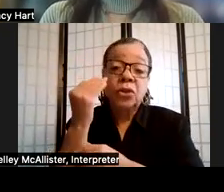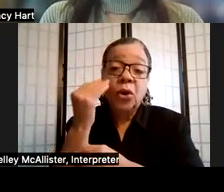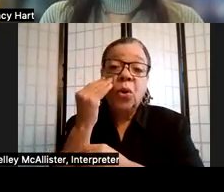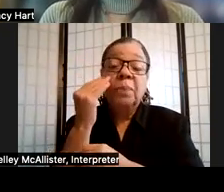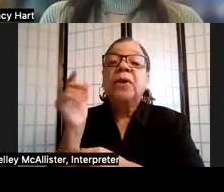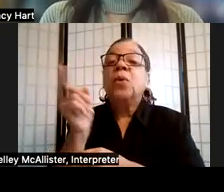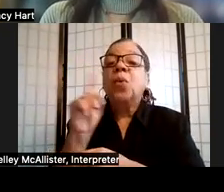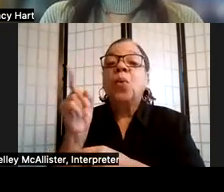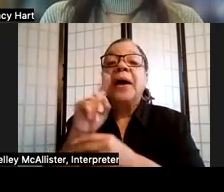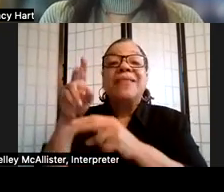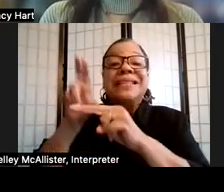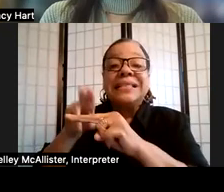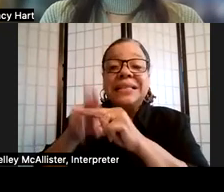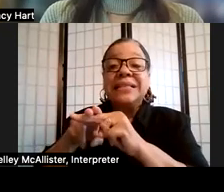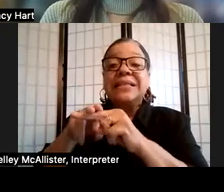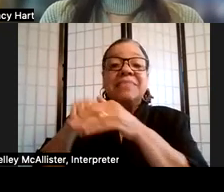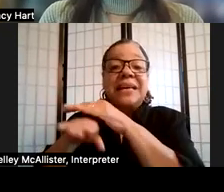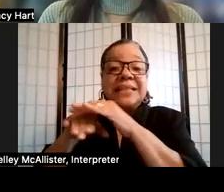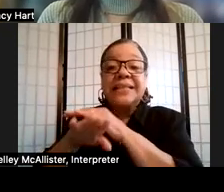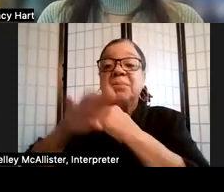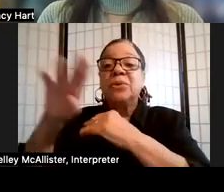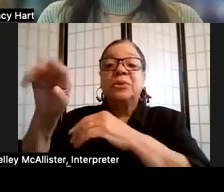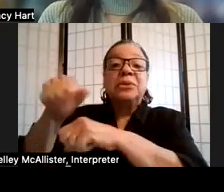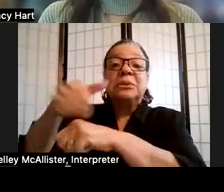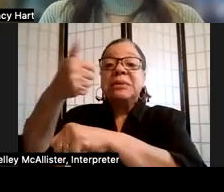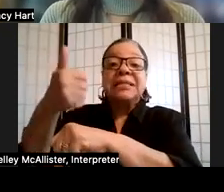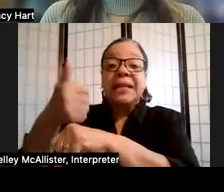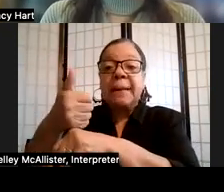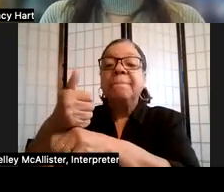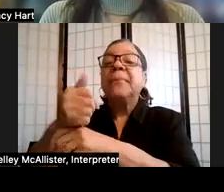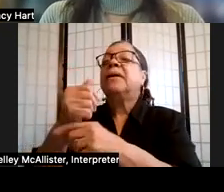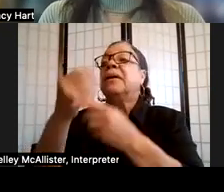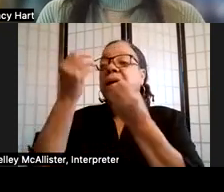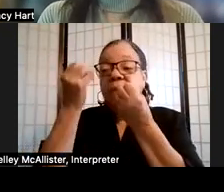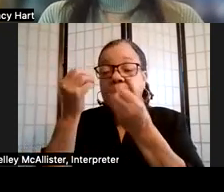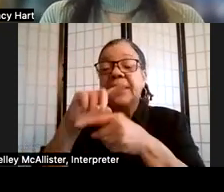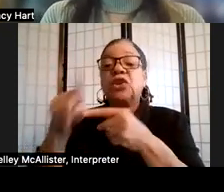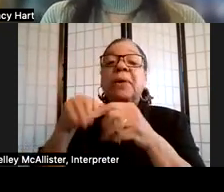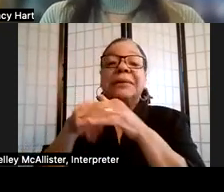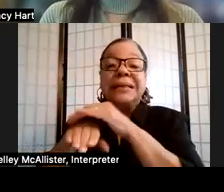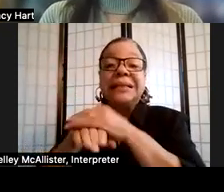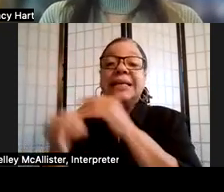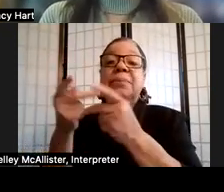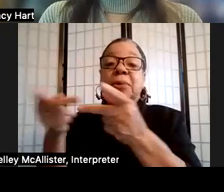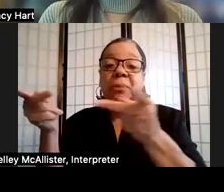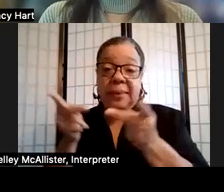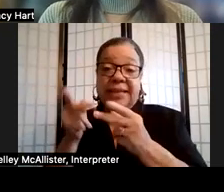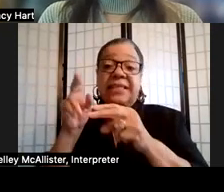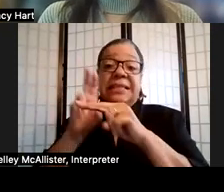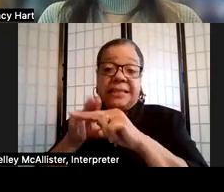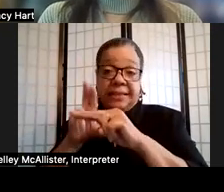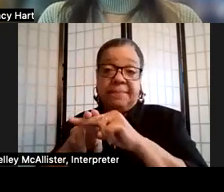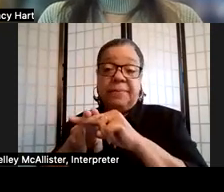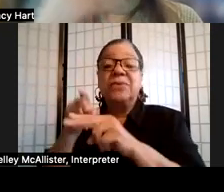the accessible spaces are and information about the accessible spaces so that they can